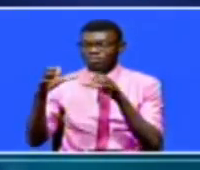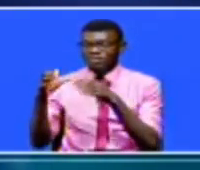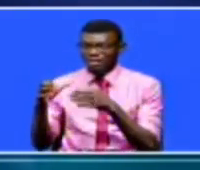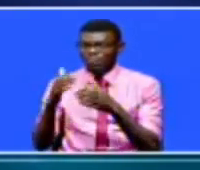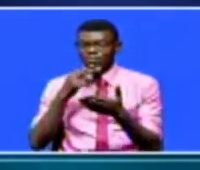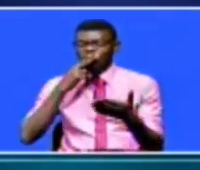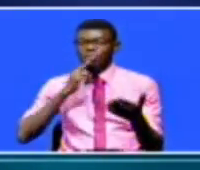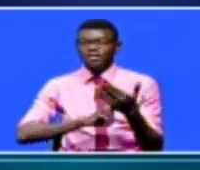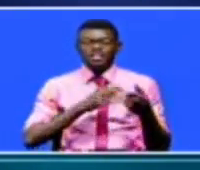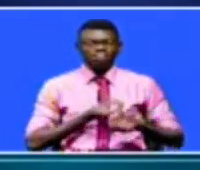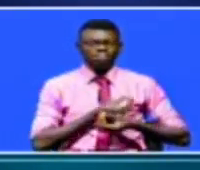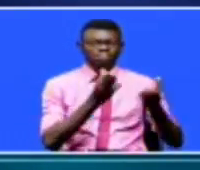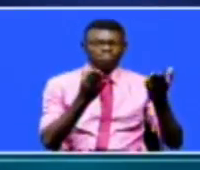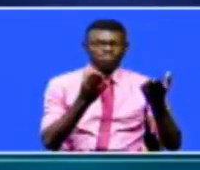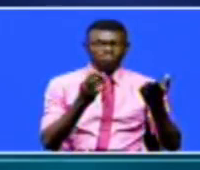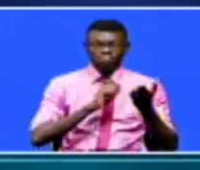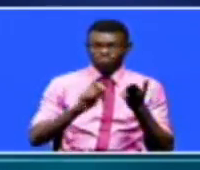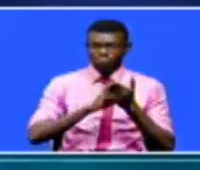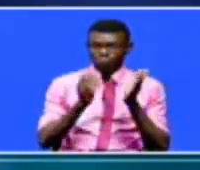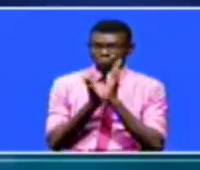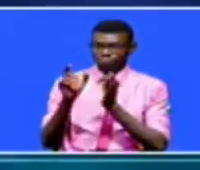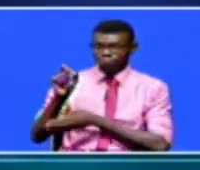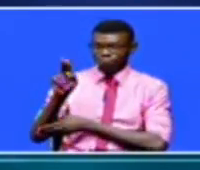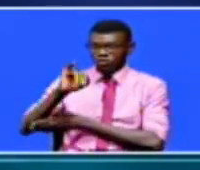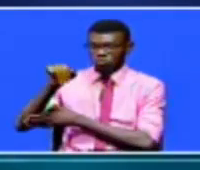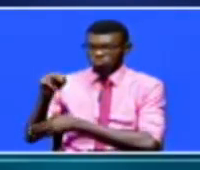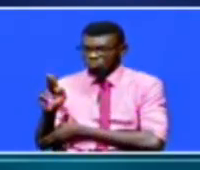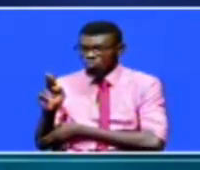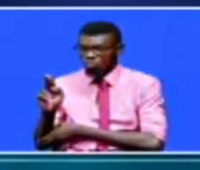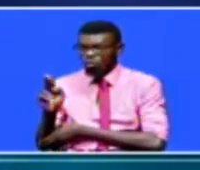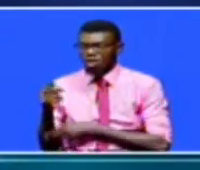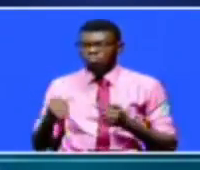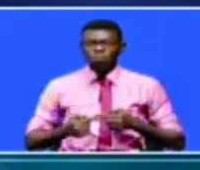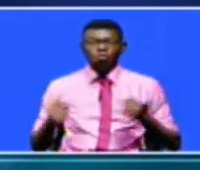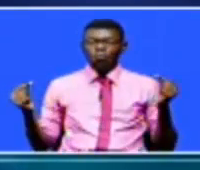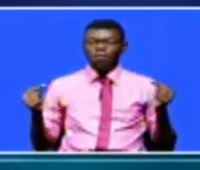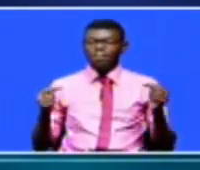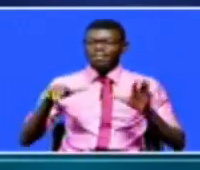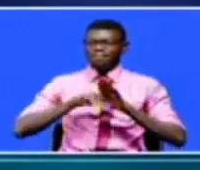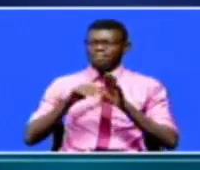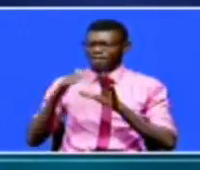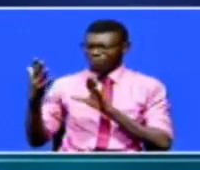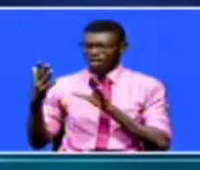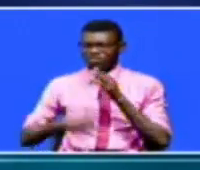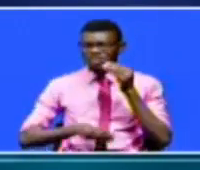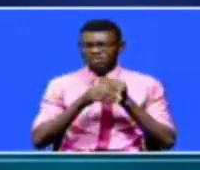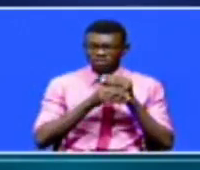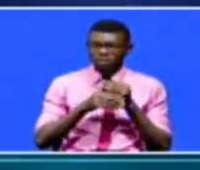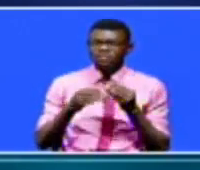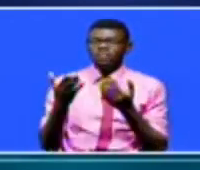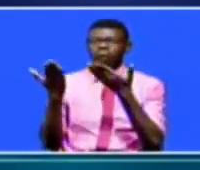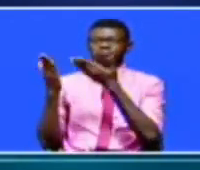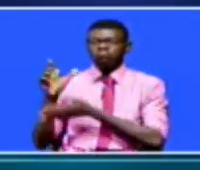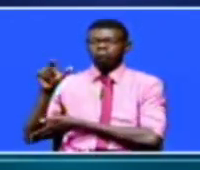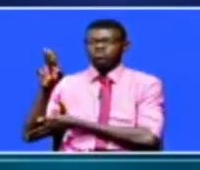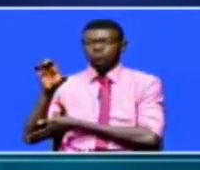Secretary General Raphael Tuju, already rejected the proposed entry of the five new members, Lucy Masharia, Marete